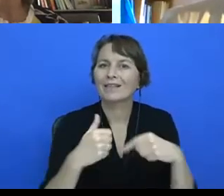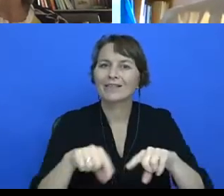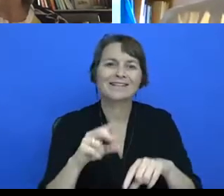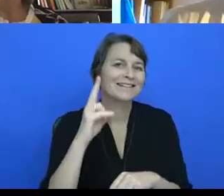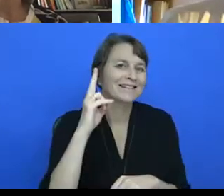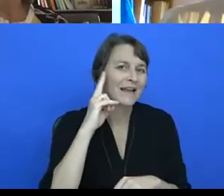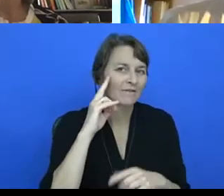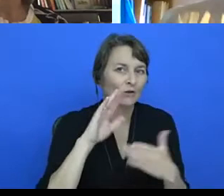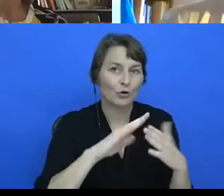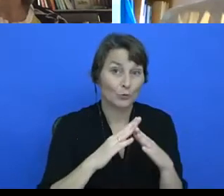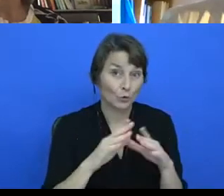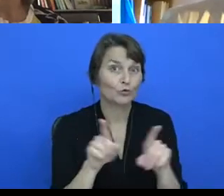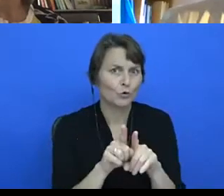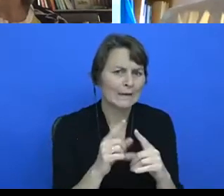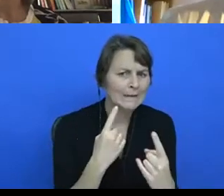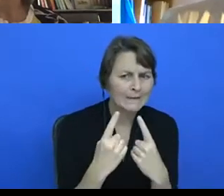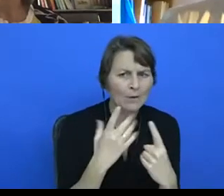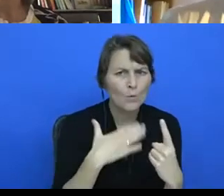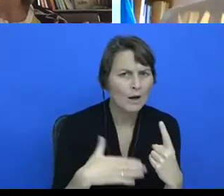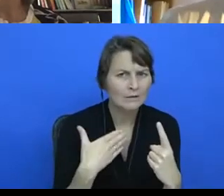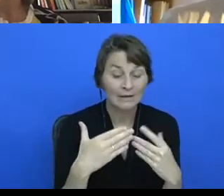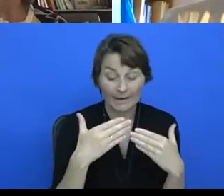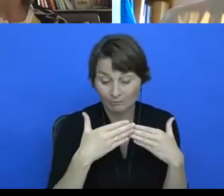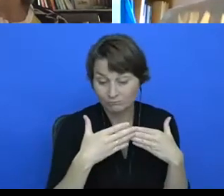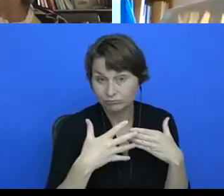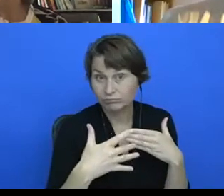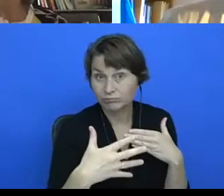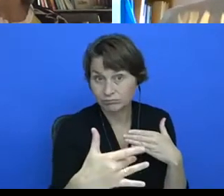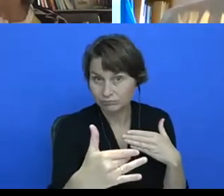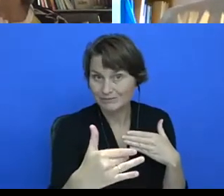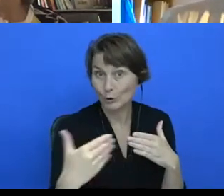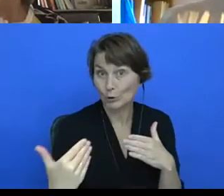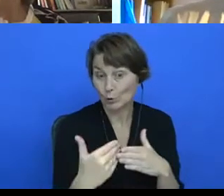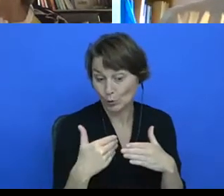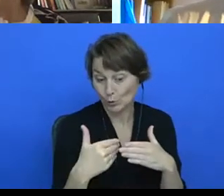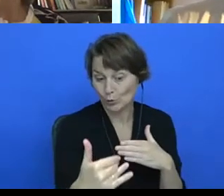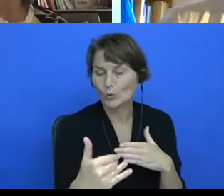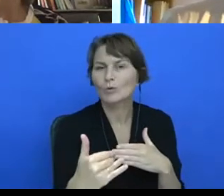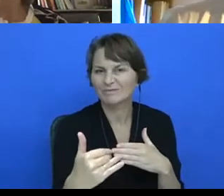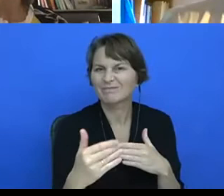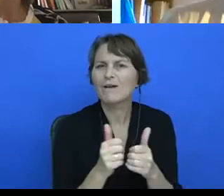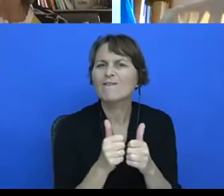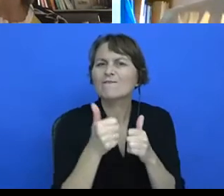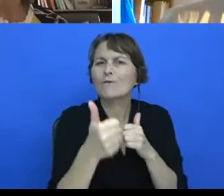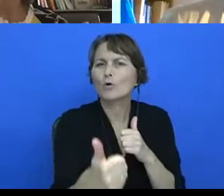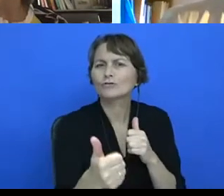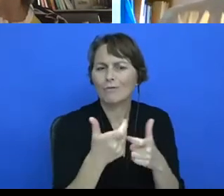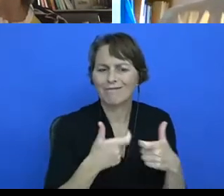Just moving forward to make sure that with the new generation of virtual conferences that we can sort of plan ahead more